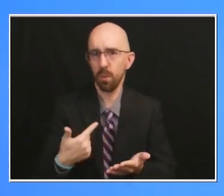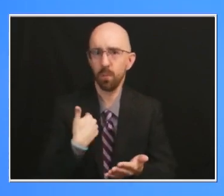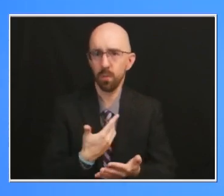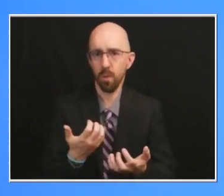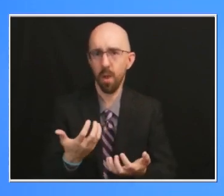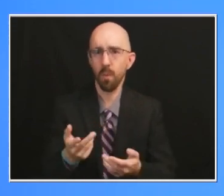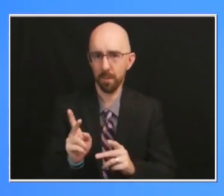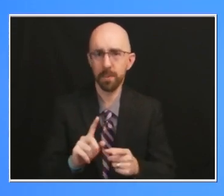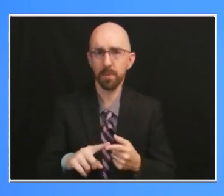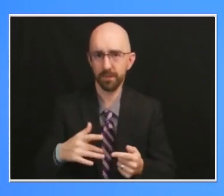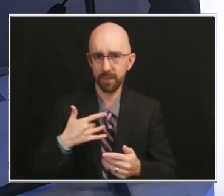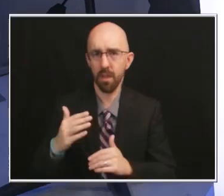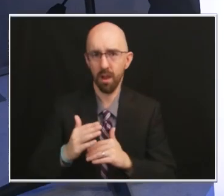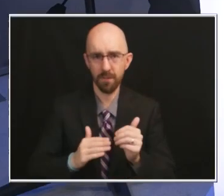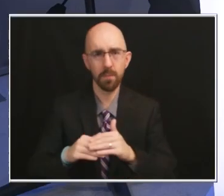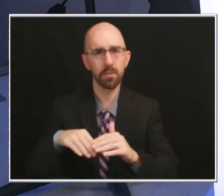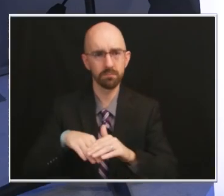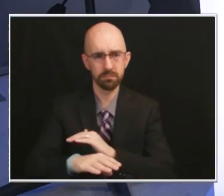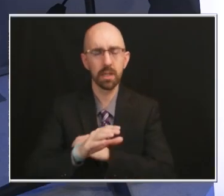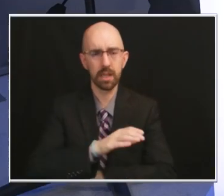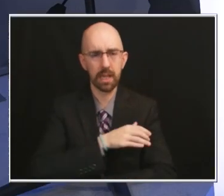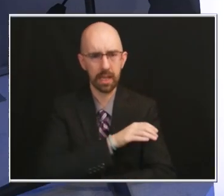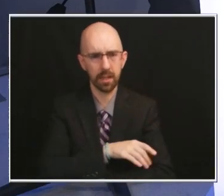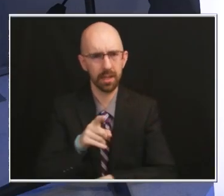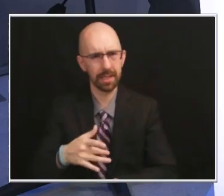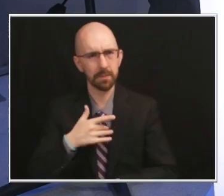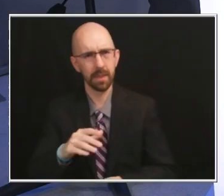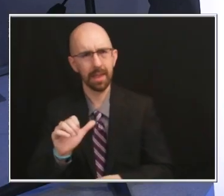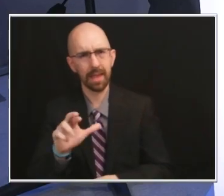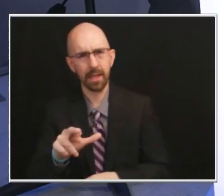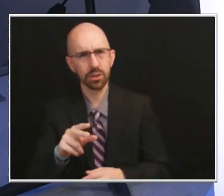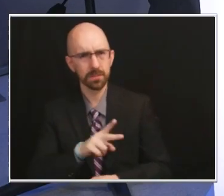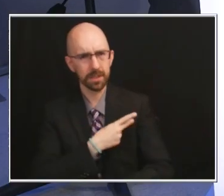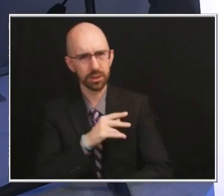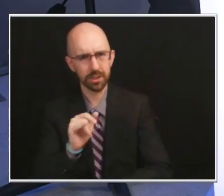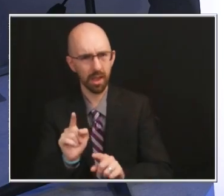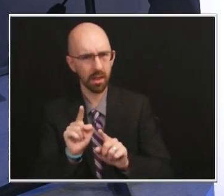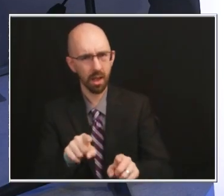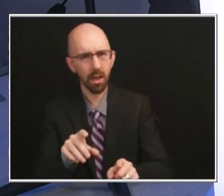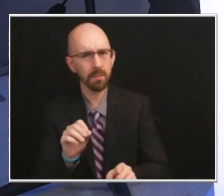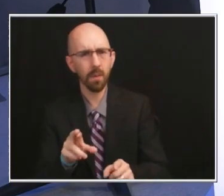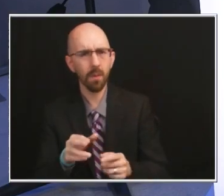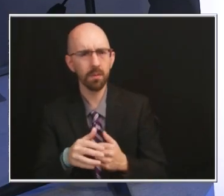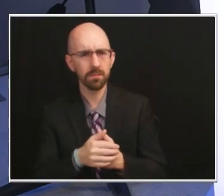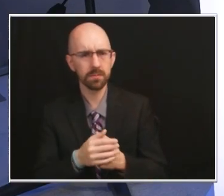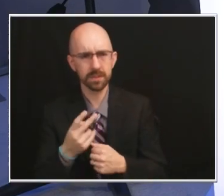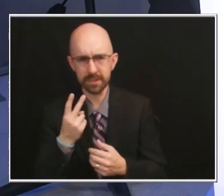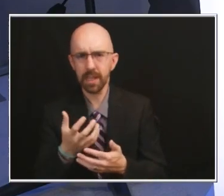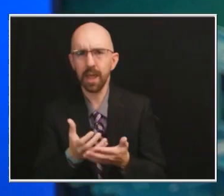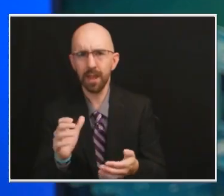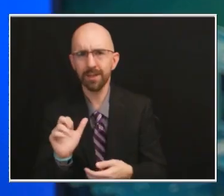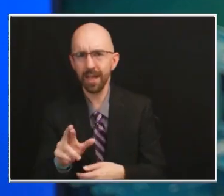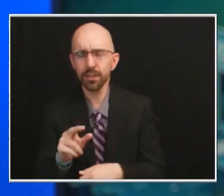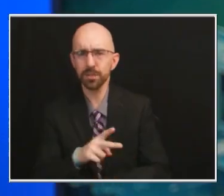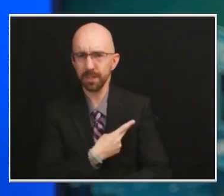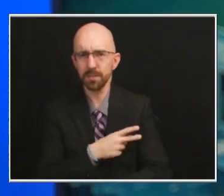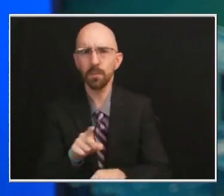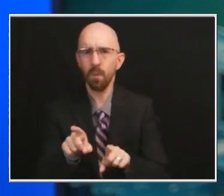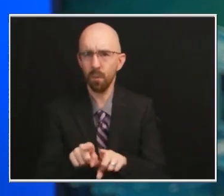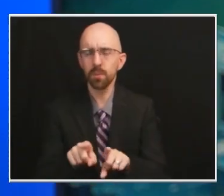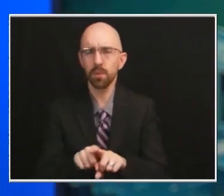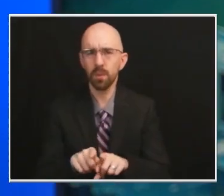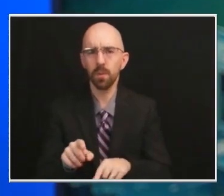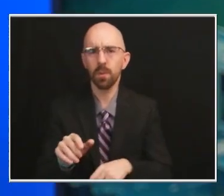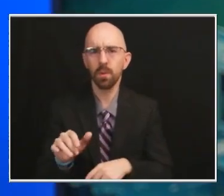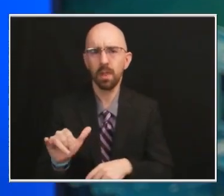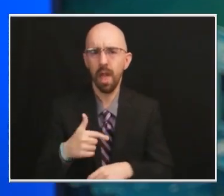comfortable coming into the clinic. Are they typically cancer patients that come to you? We see a lot of cancer patients, but we also, I worked